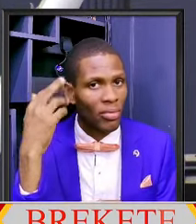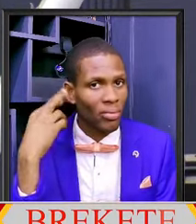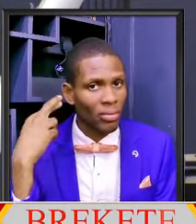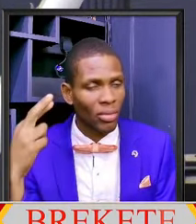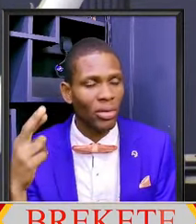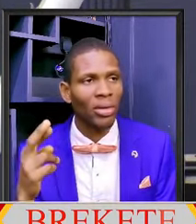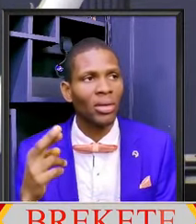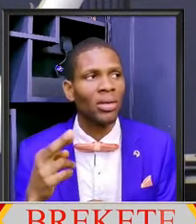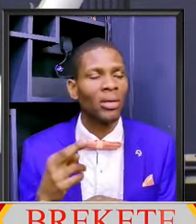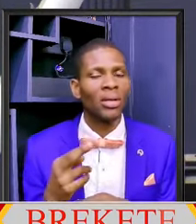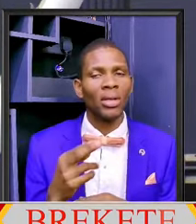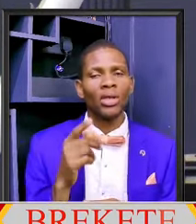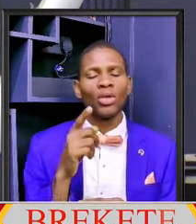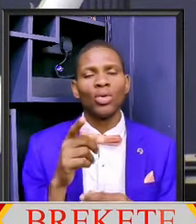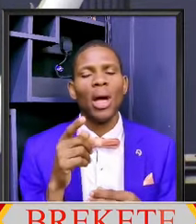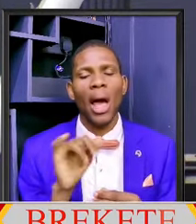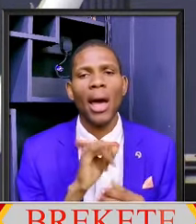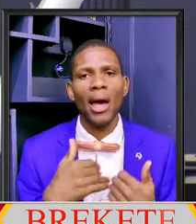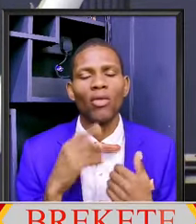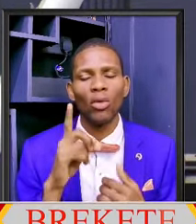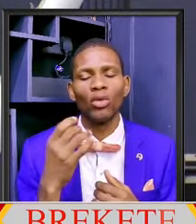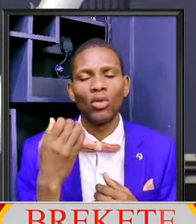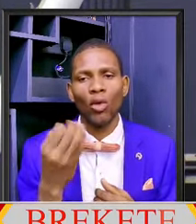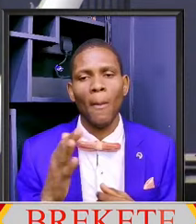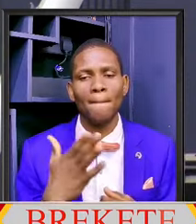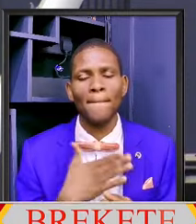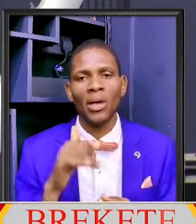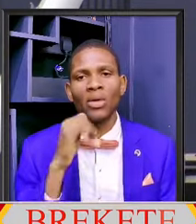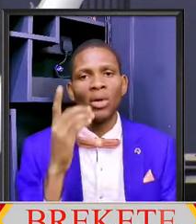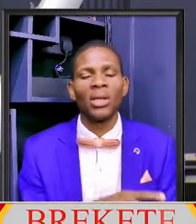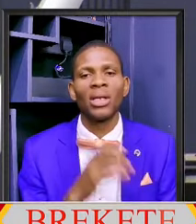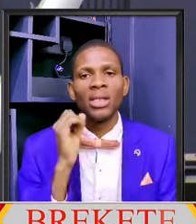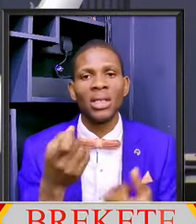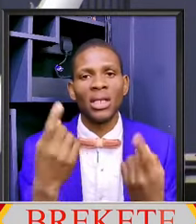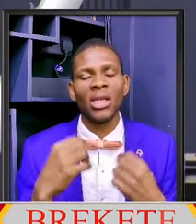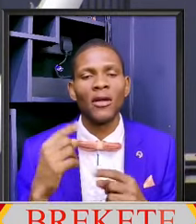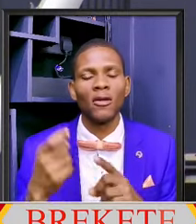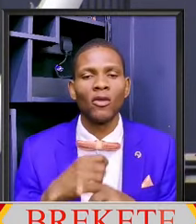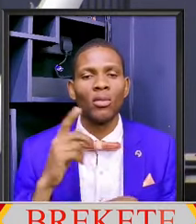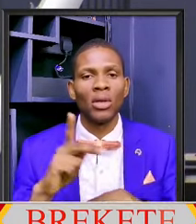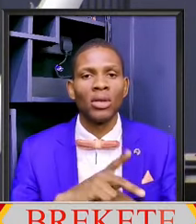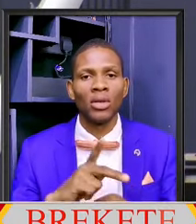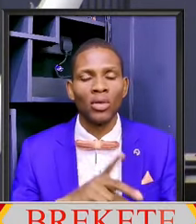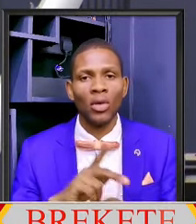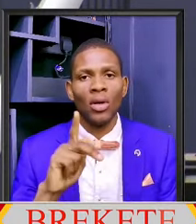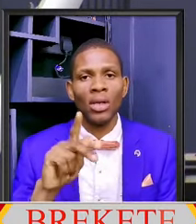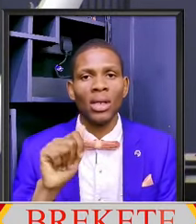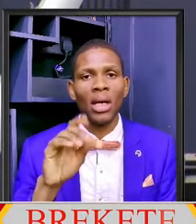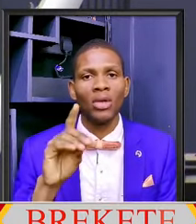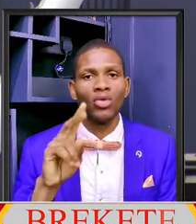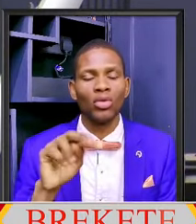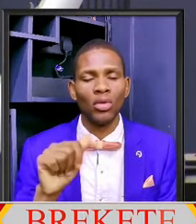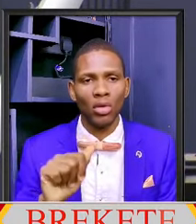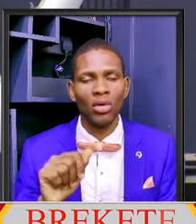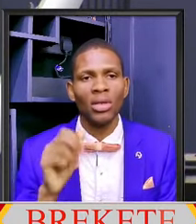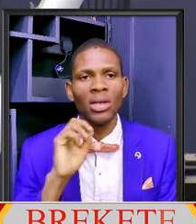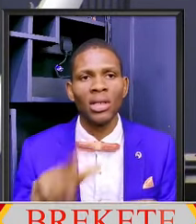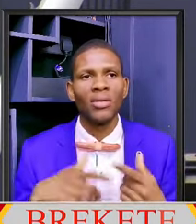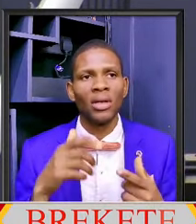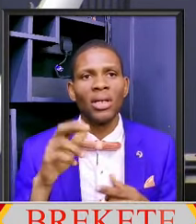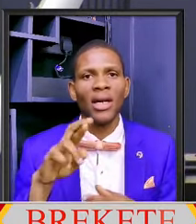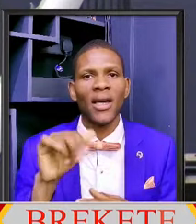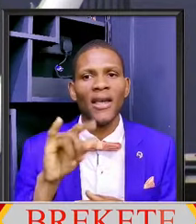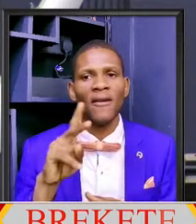my daughters. Yes, sir. Okay. He get one of my daughters. She came all the way from Kaduna. Now, for Igasa, she dey live.